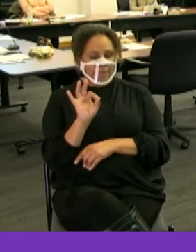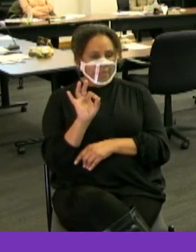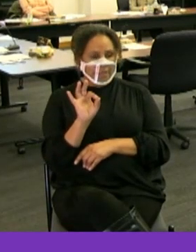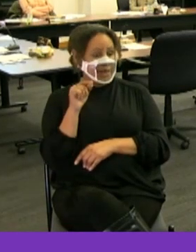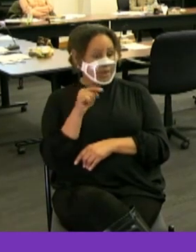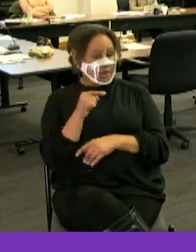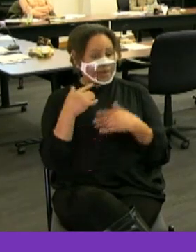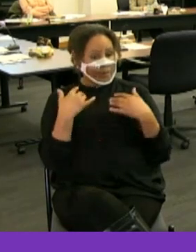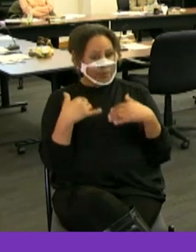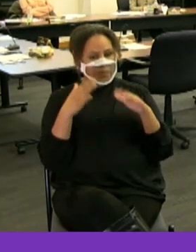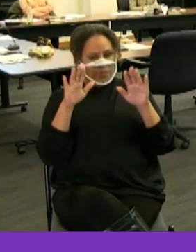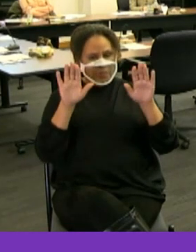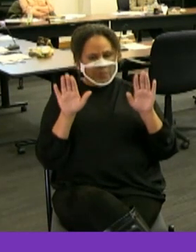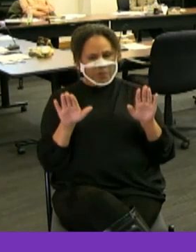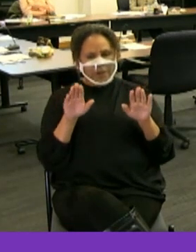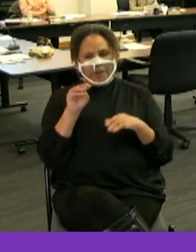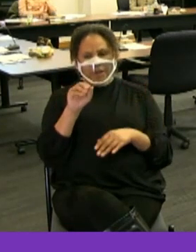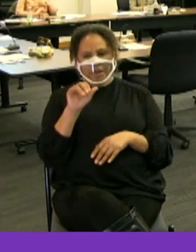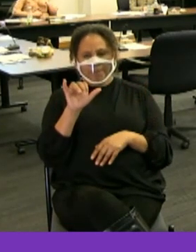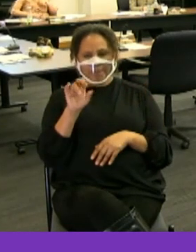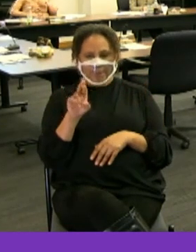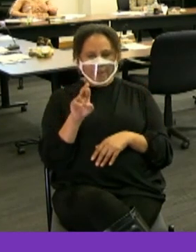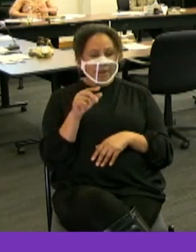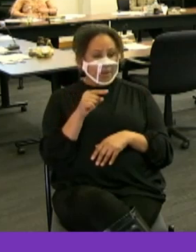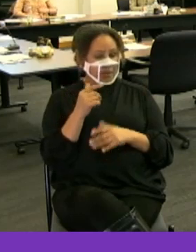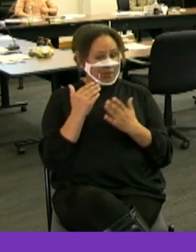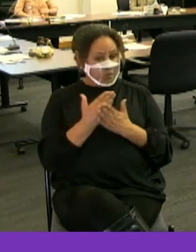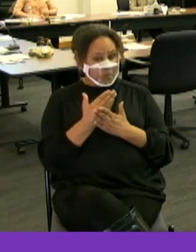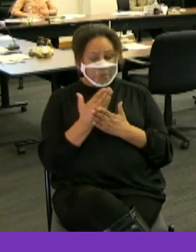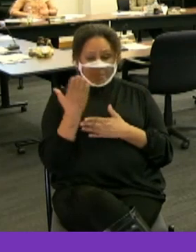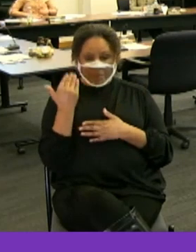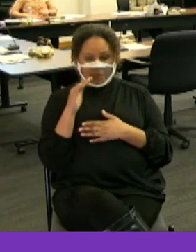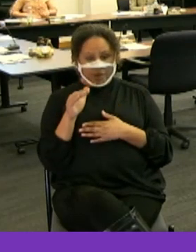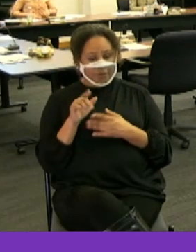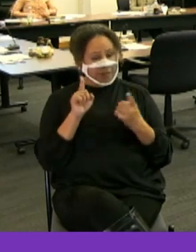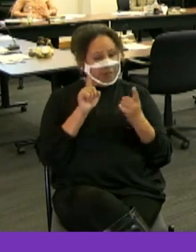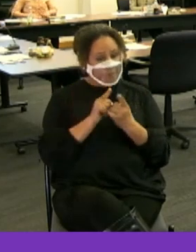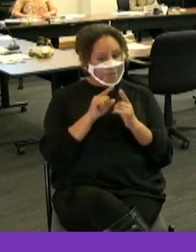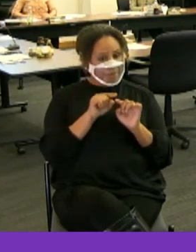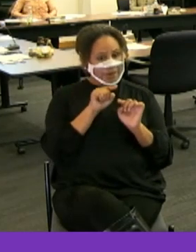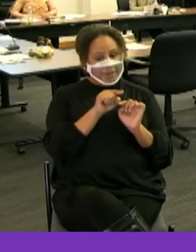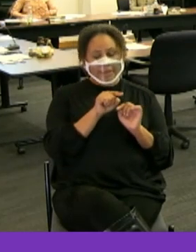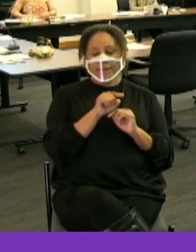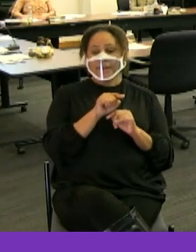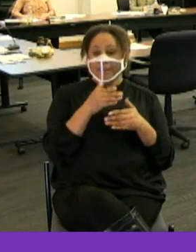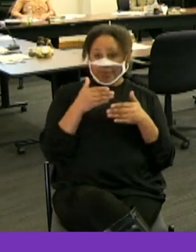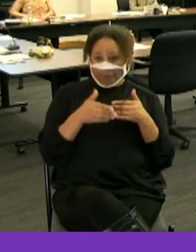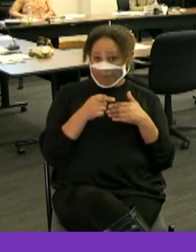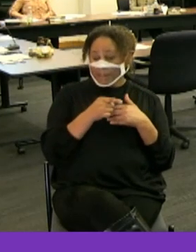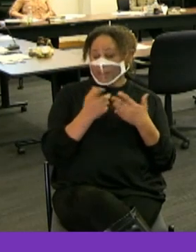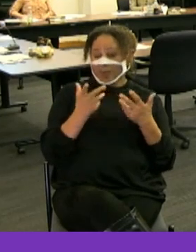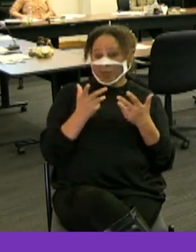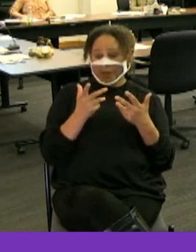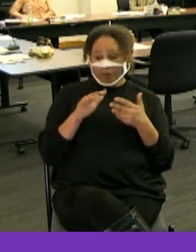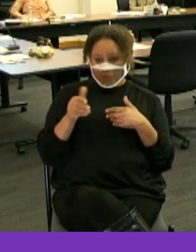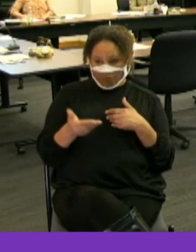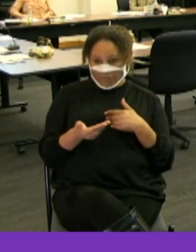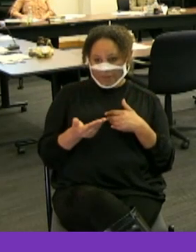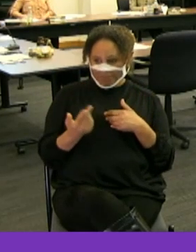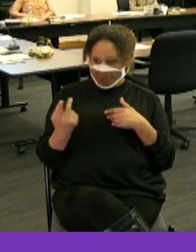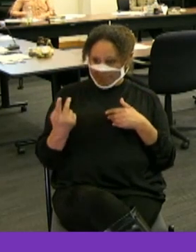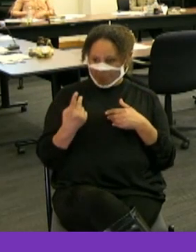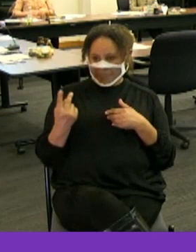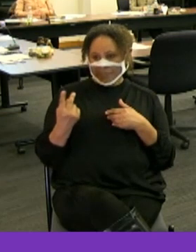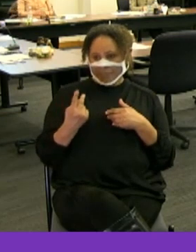He was a great mayor, just new. We have not met him, but he provided, at the end, he wanted to invite us